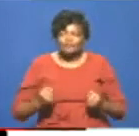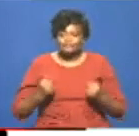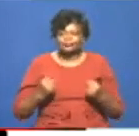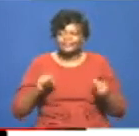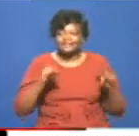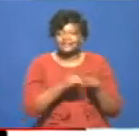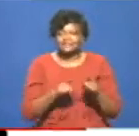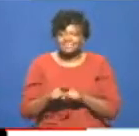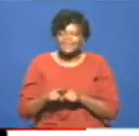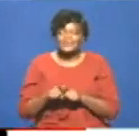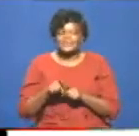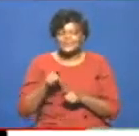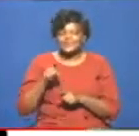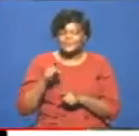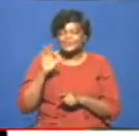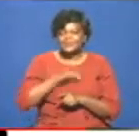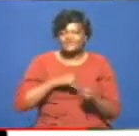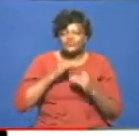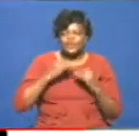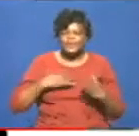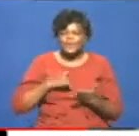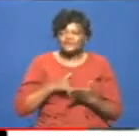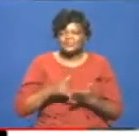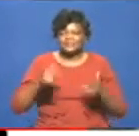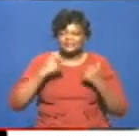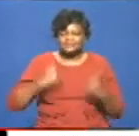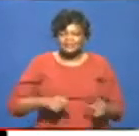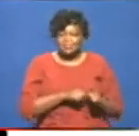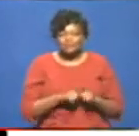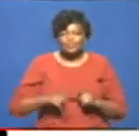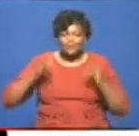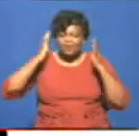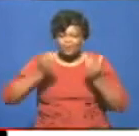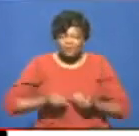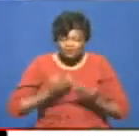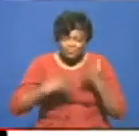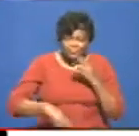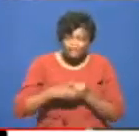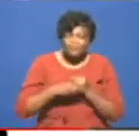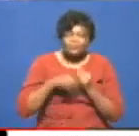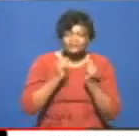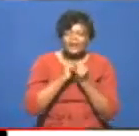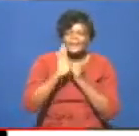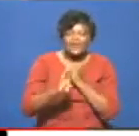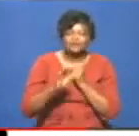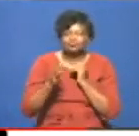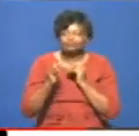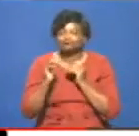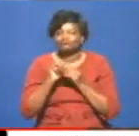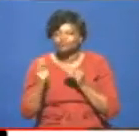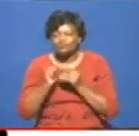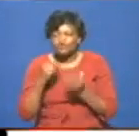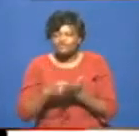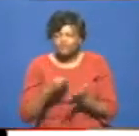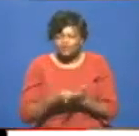extends its benefits to all the participants. China has also committed to provide an additional $10 billion to finance green lines